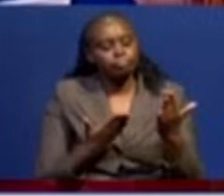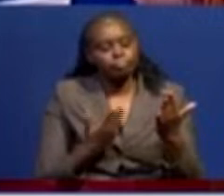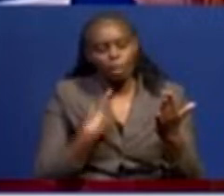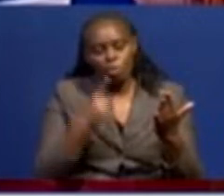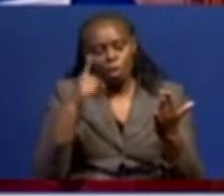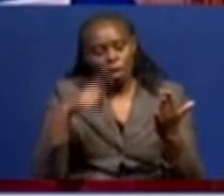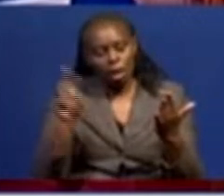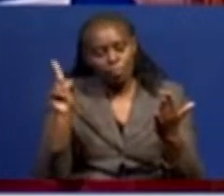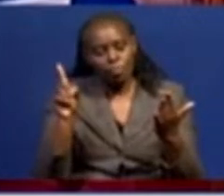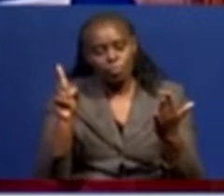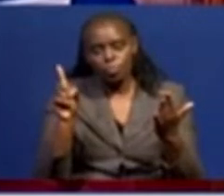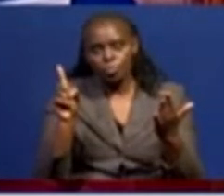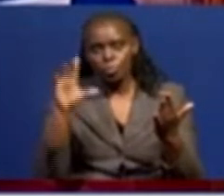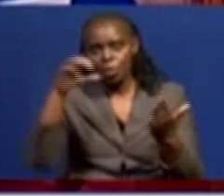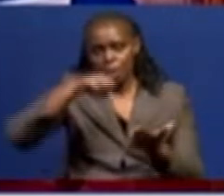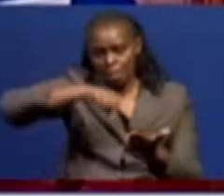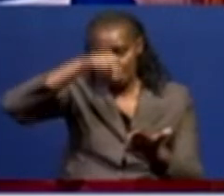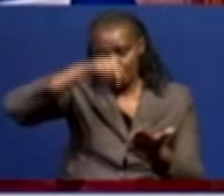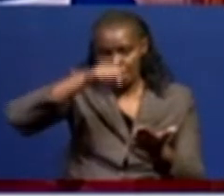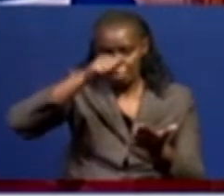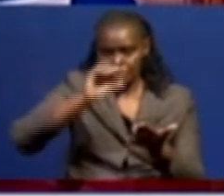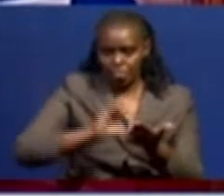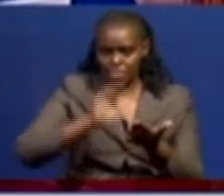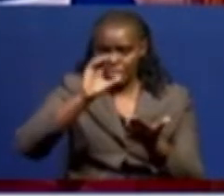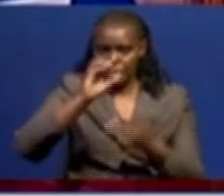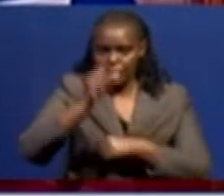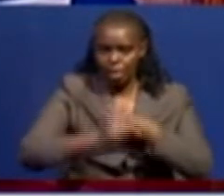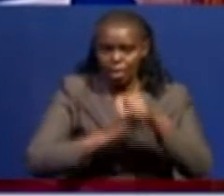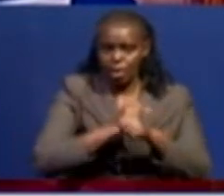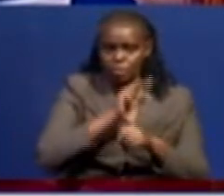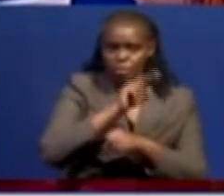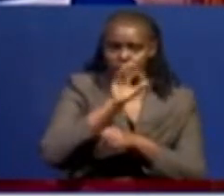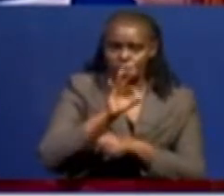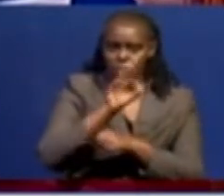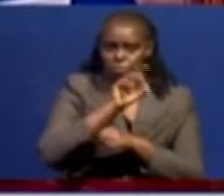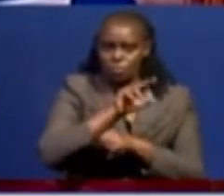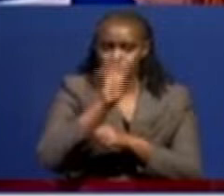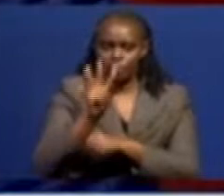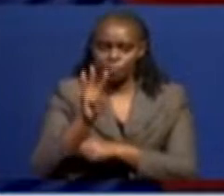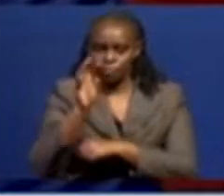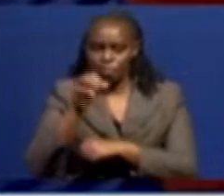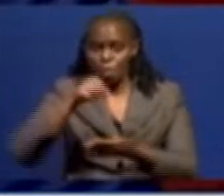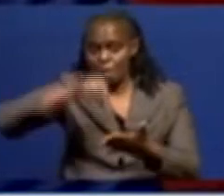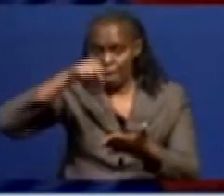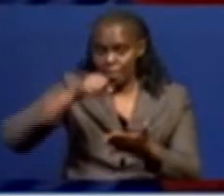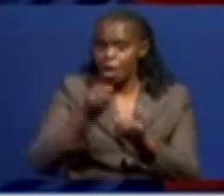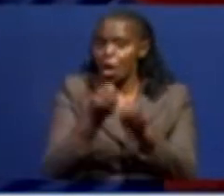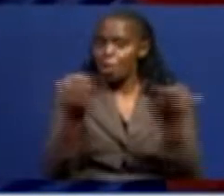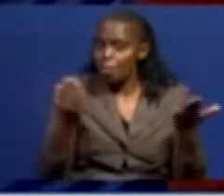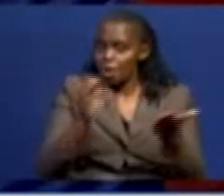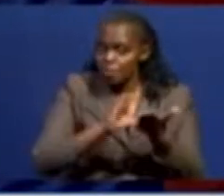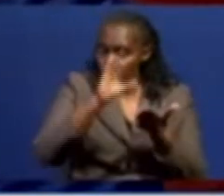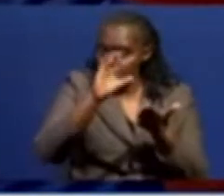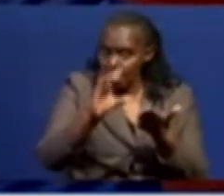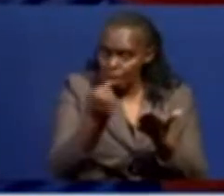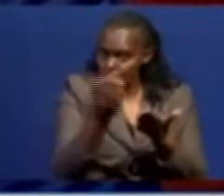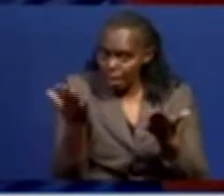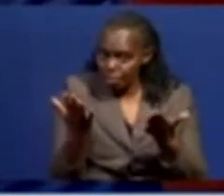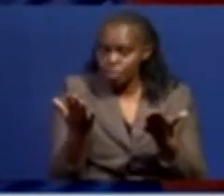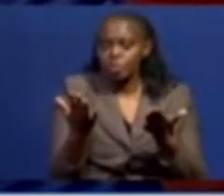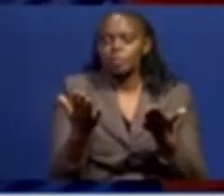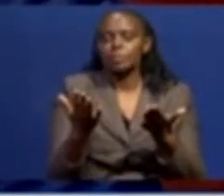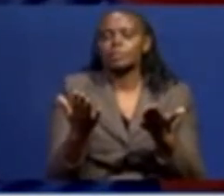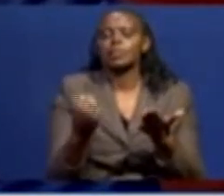column speaks about approved budget allocated for the year 2023-2024, yes? Yes. How much was